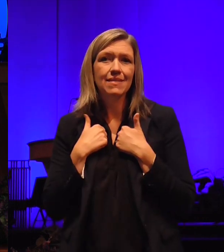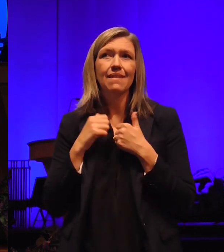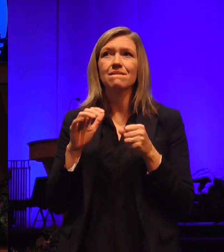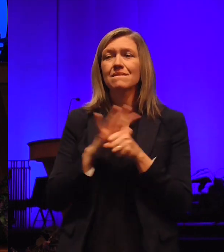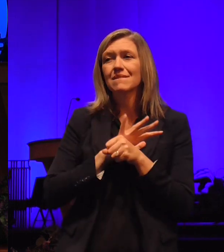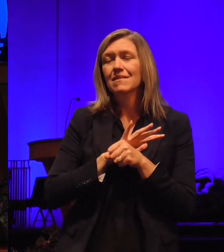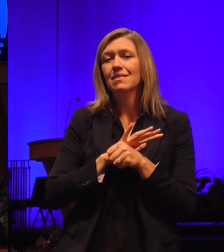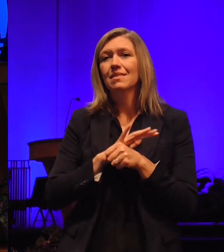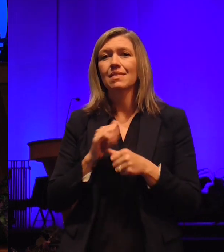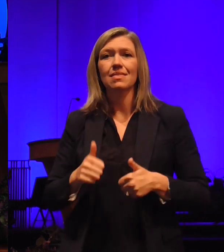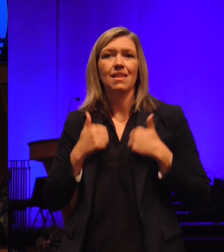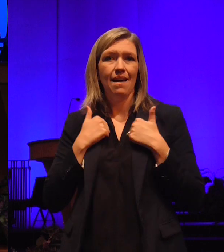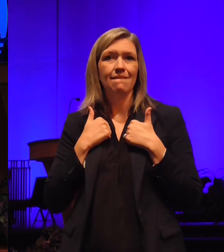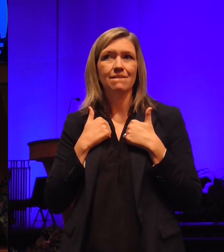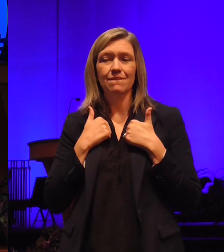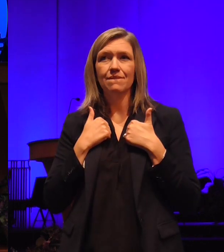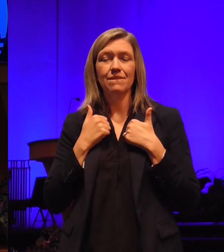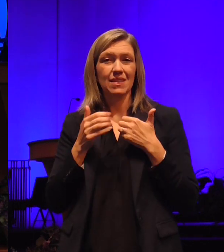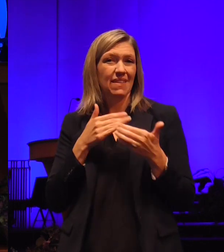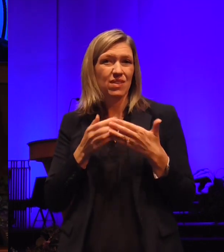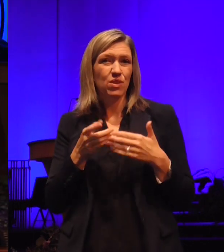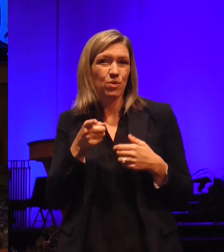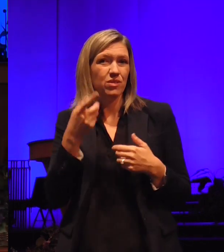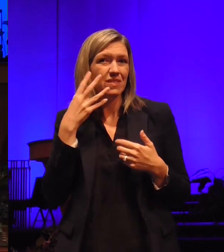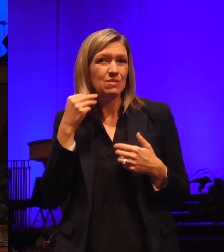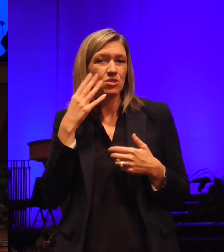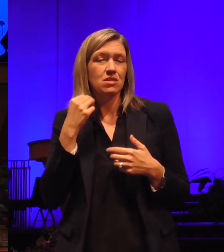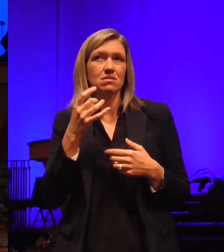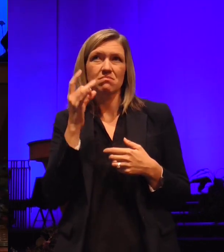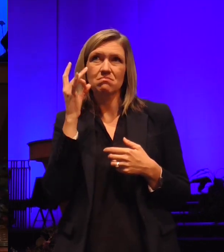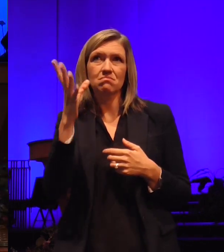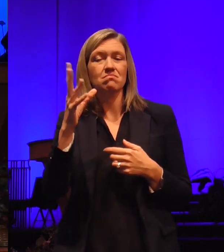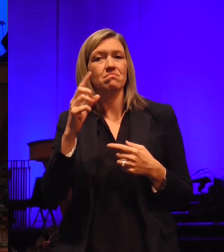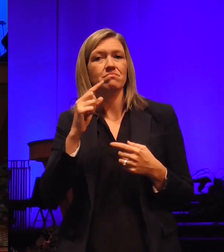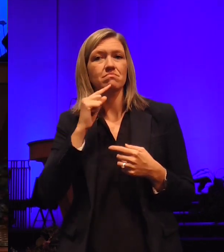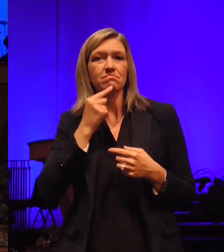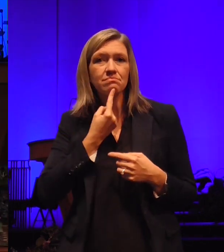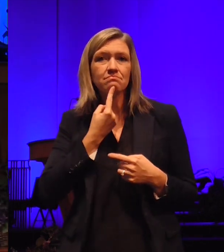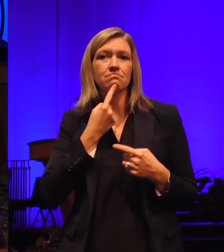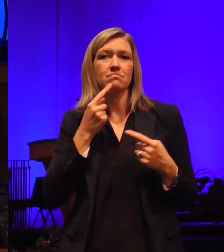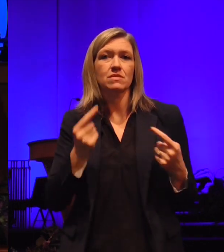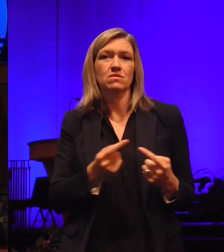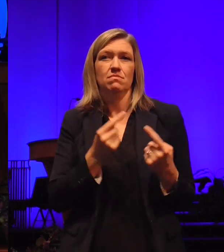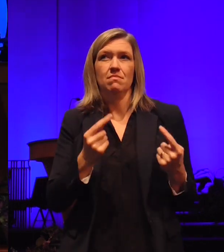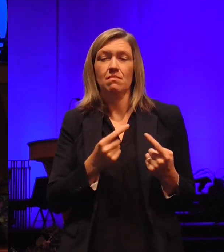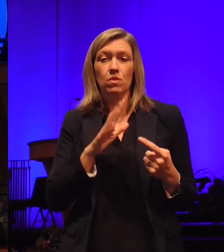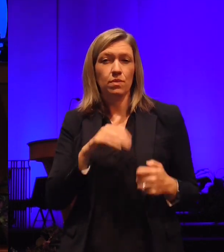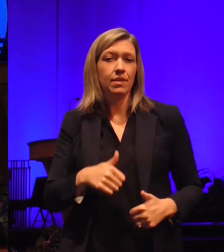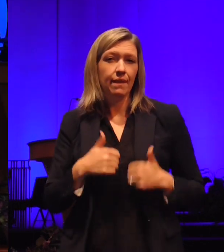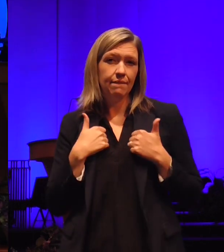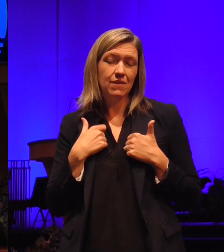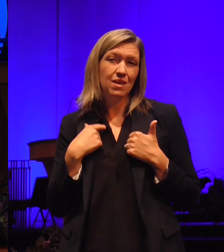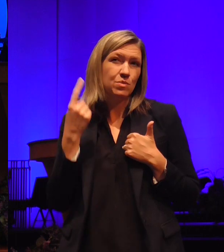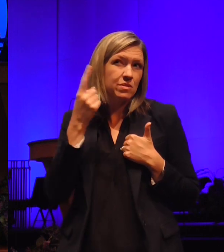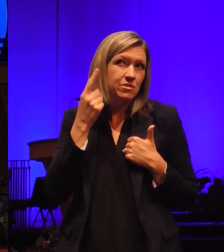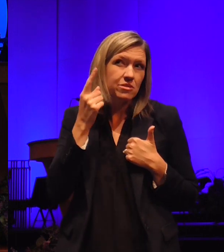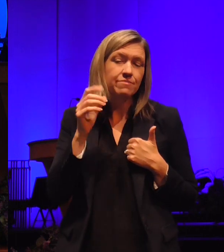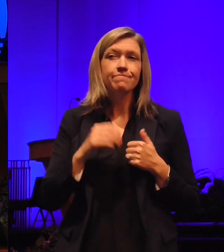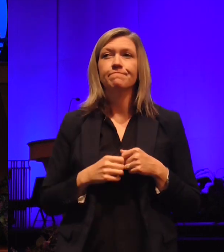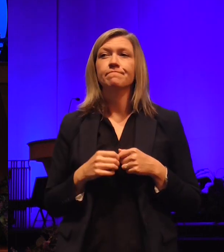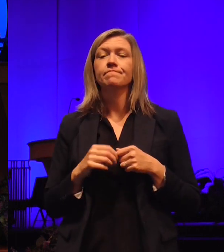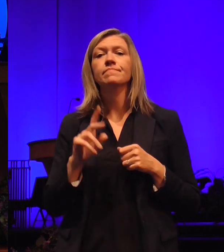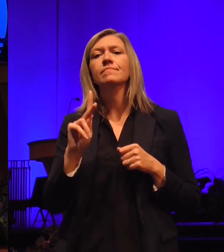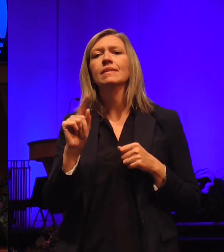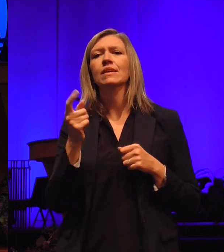in spite of the incredible difficulties that you've been asked to walk through in your life? Could it be? This is